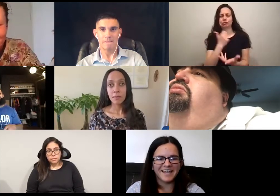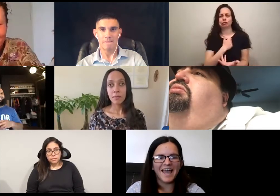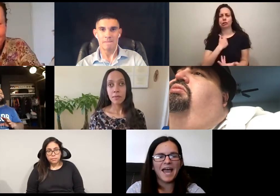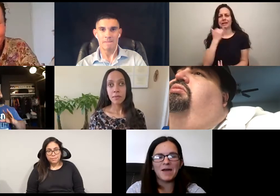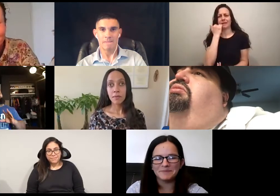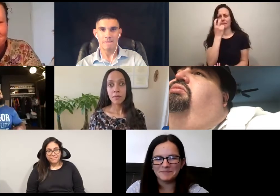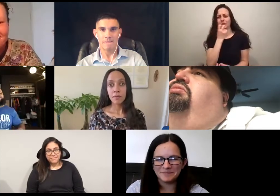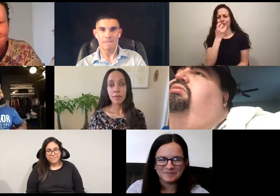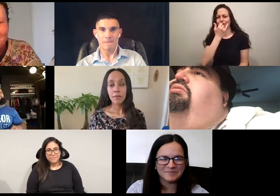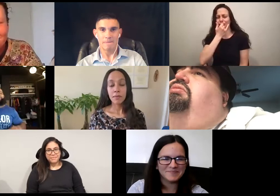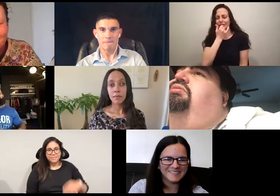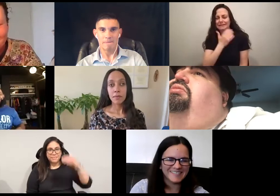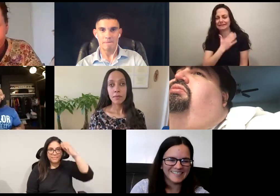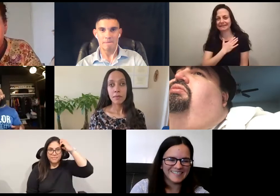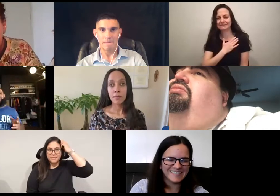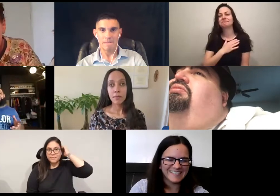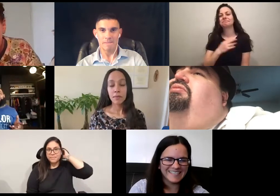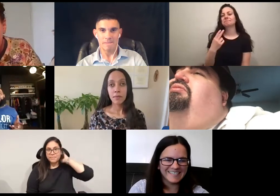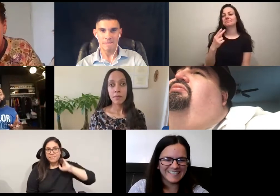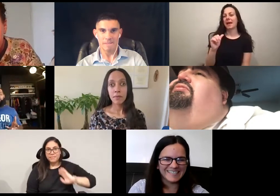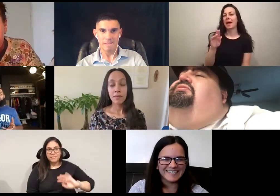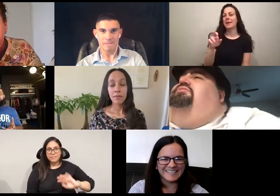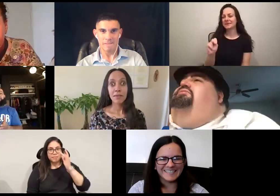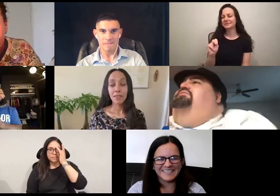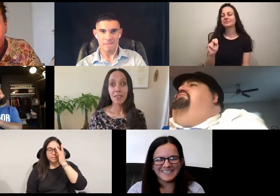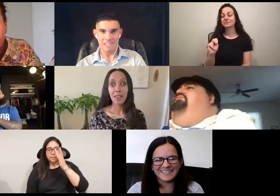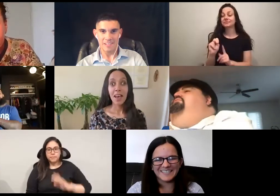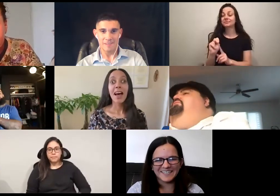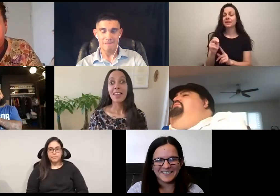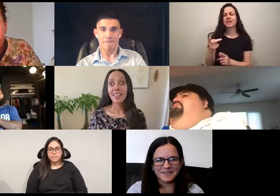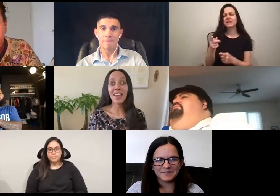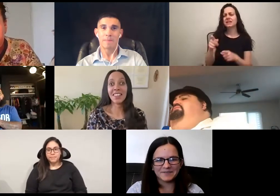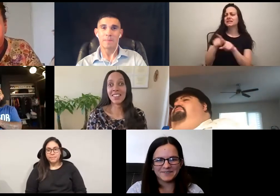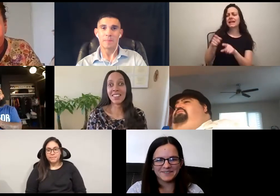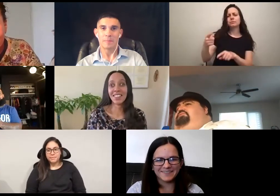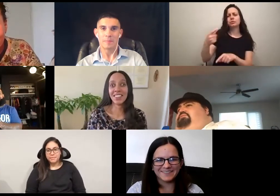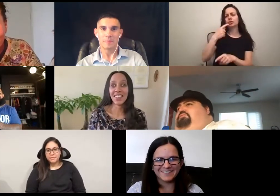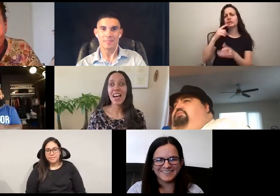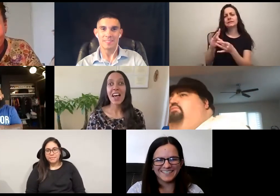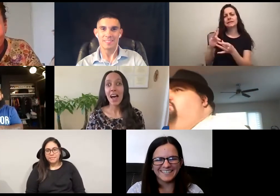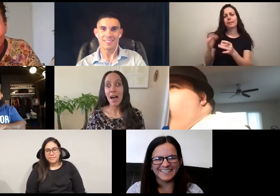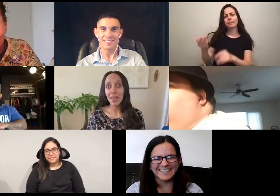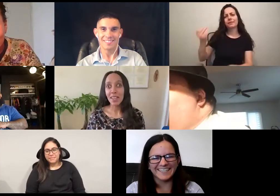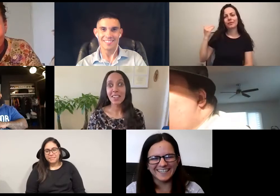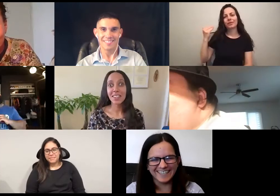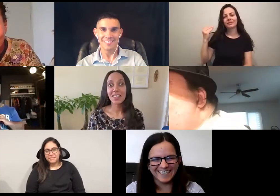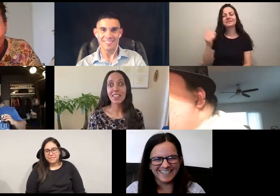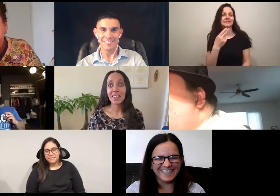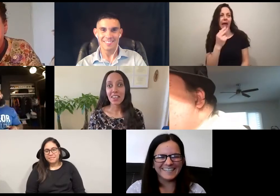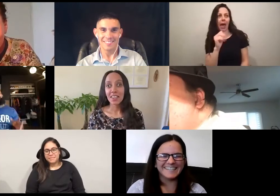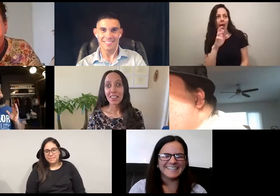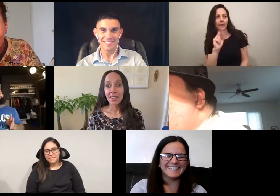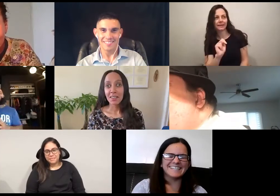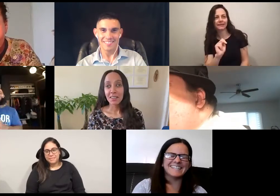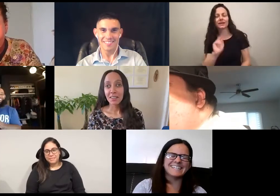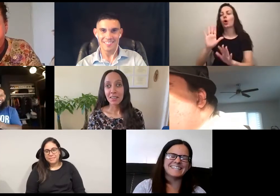Ooh, don't. All right, Haben, right? But same thing that she was saying. Haben?